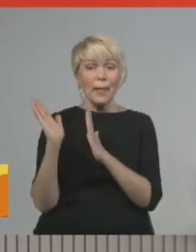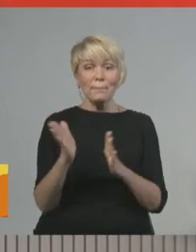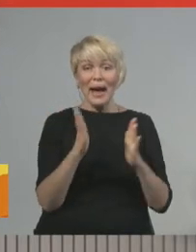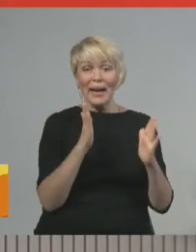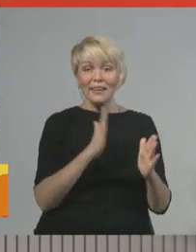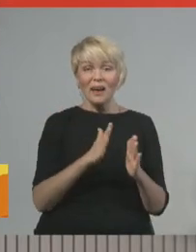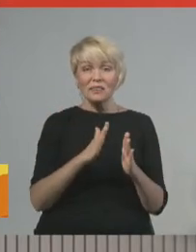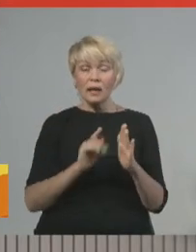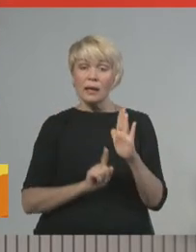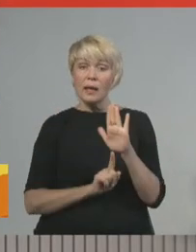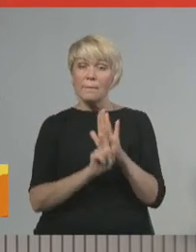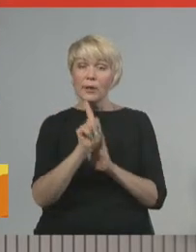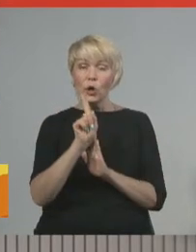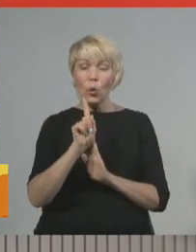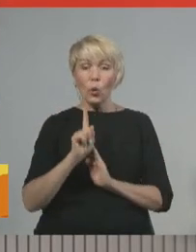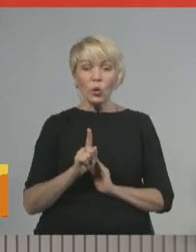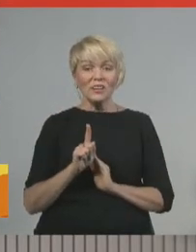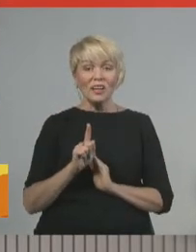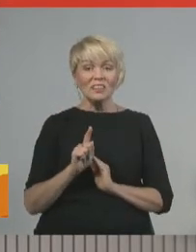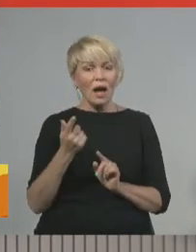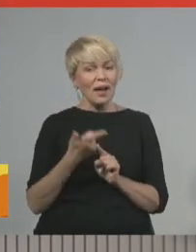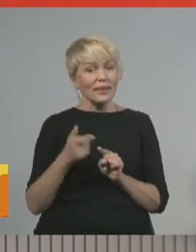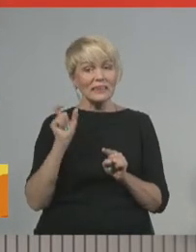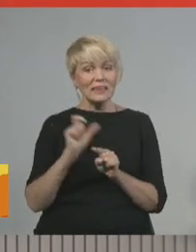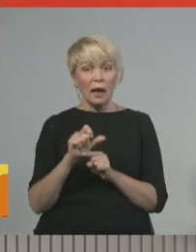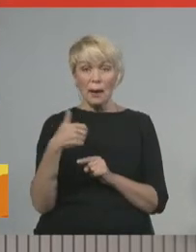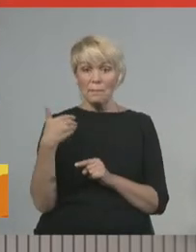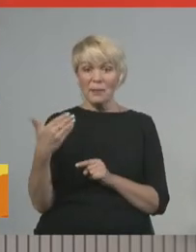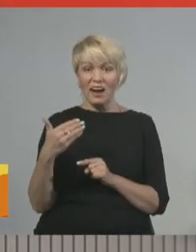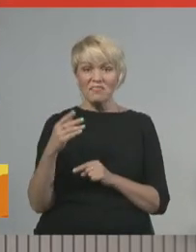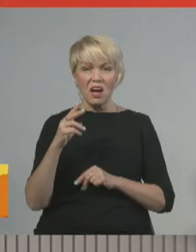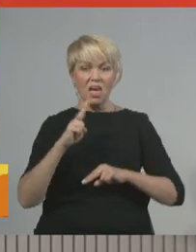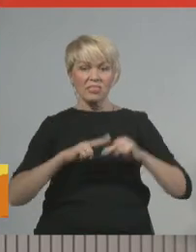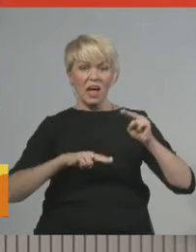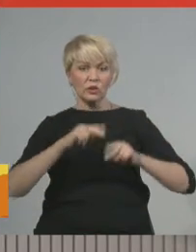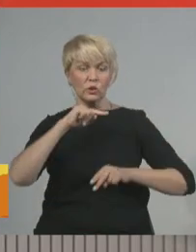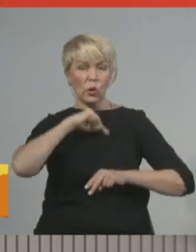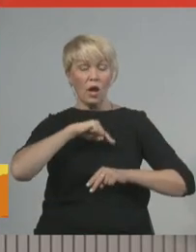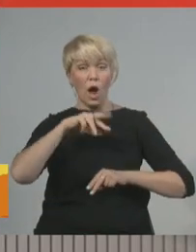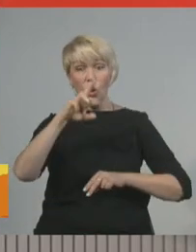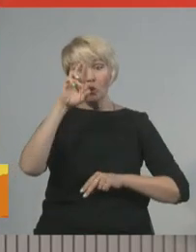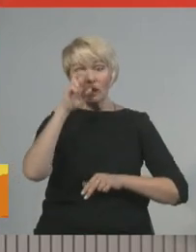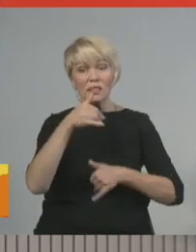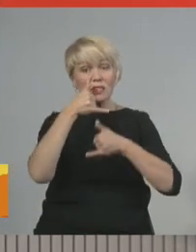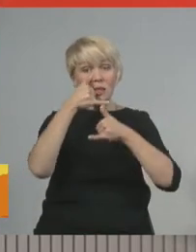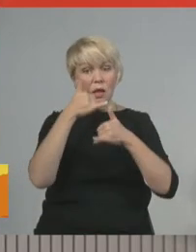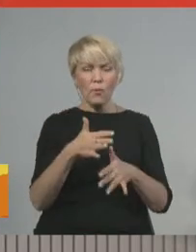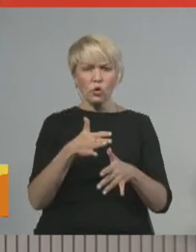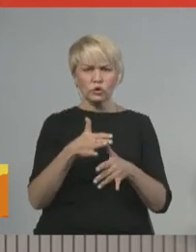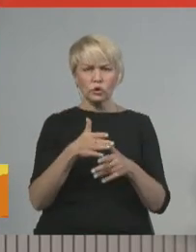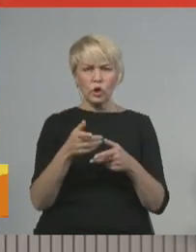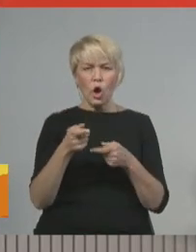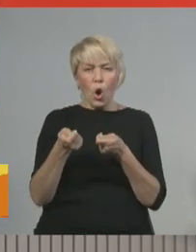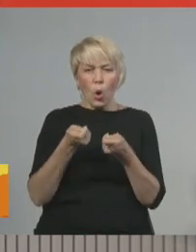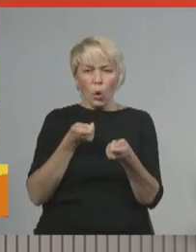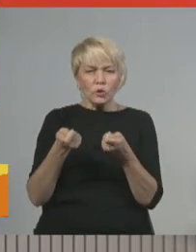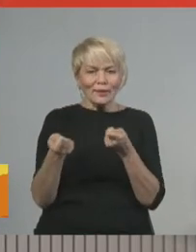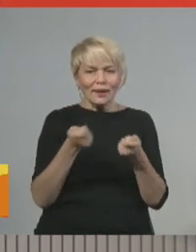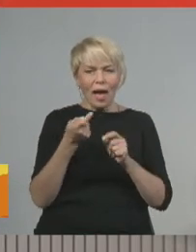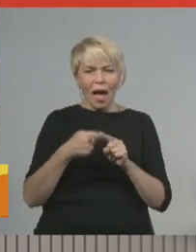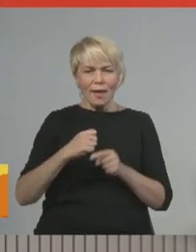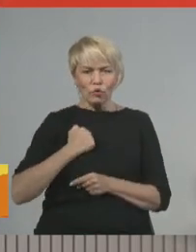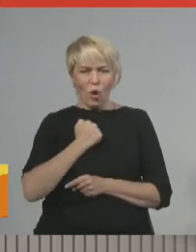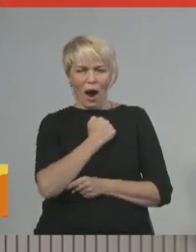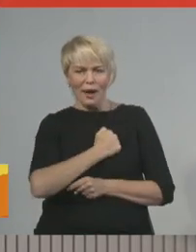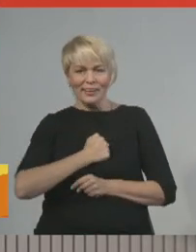then the far-right moods enter and the problem is that the state can't control this aggression and